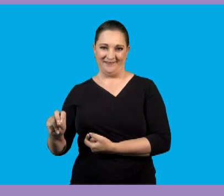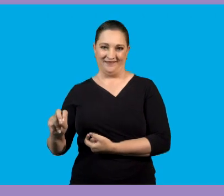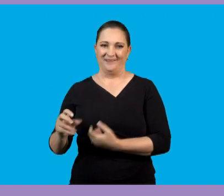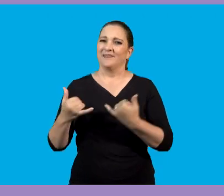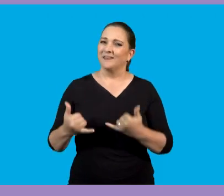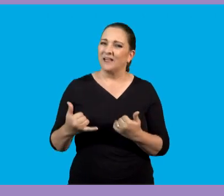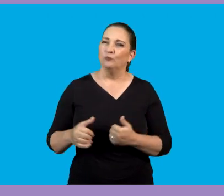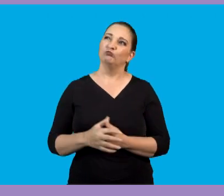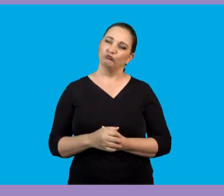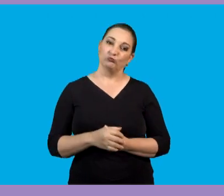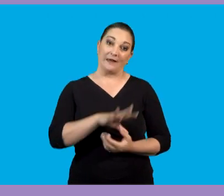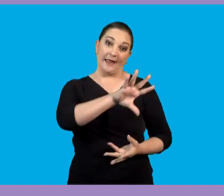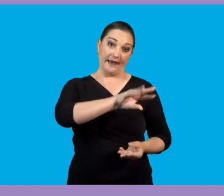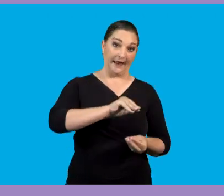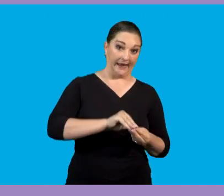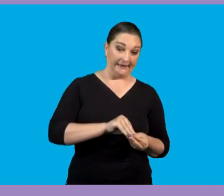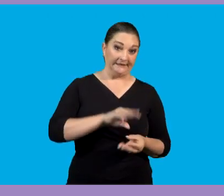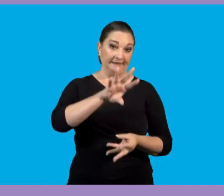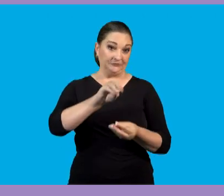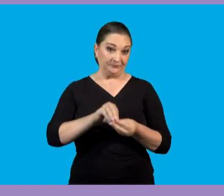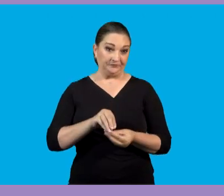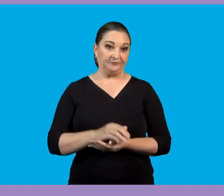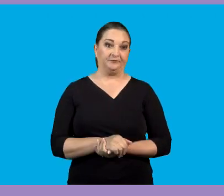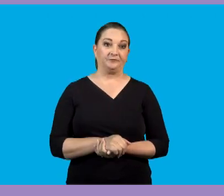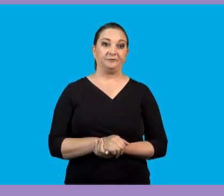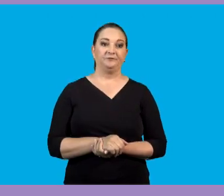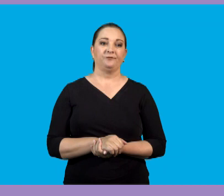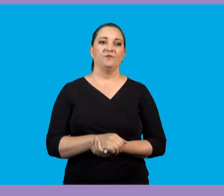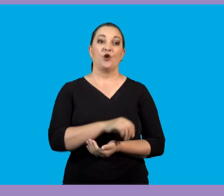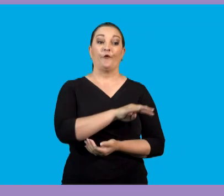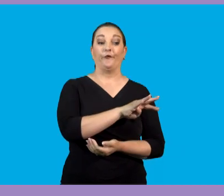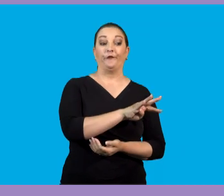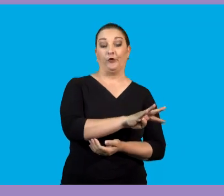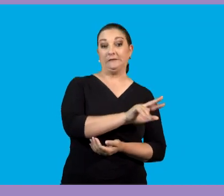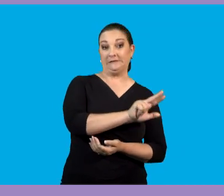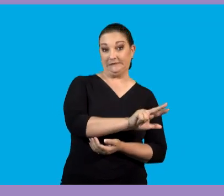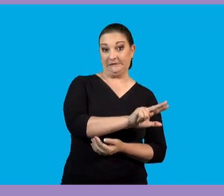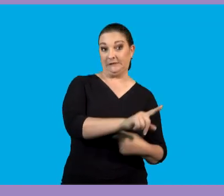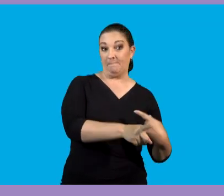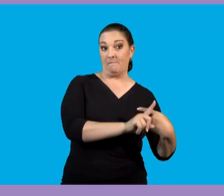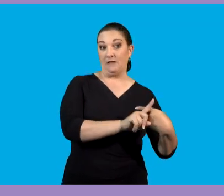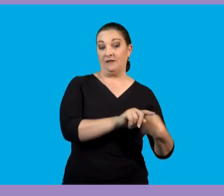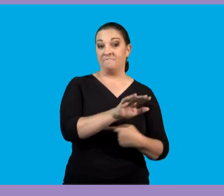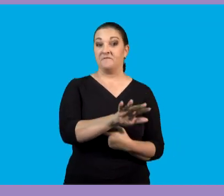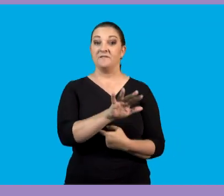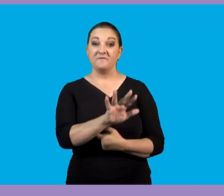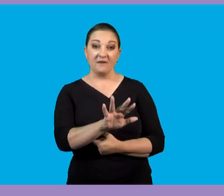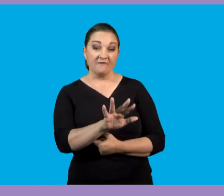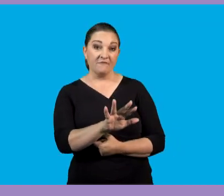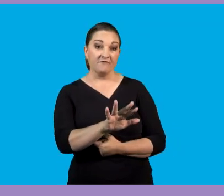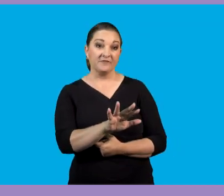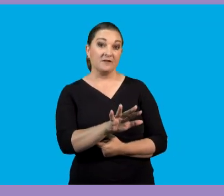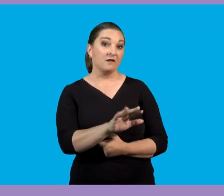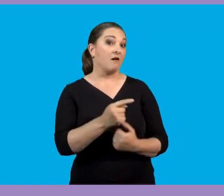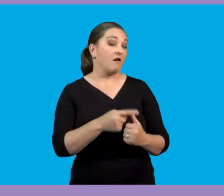Now, let us go and add our like terms. So that is our 48 degrees plus our 55